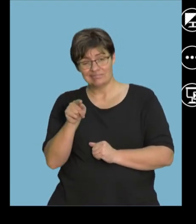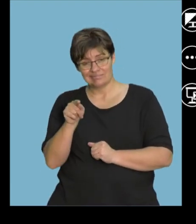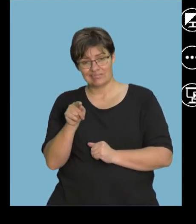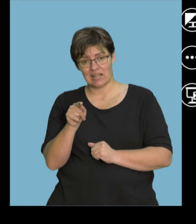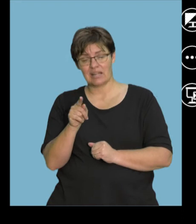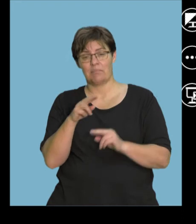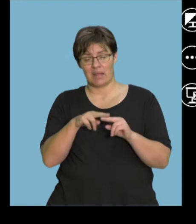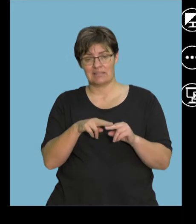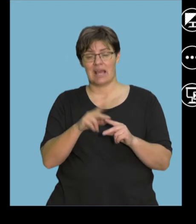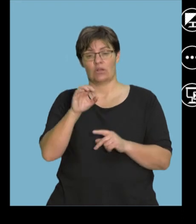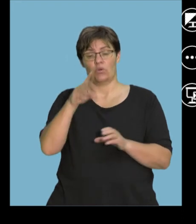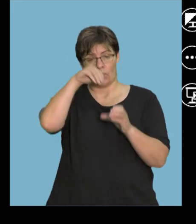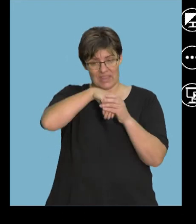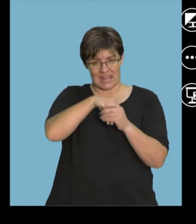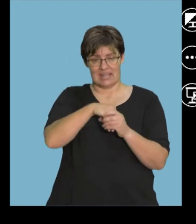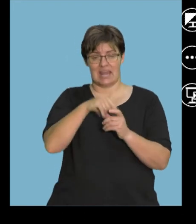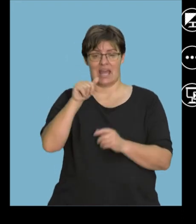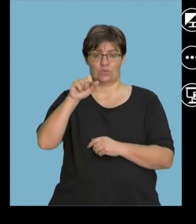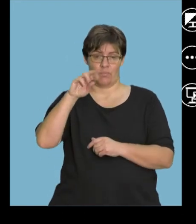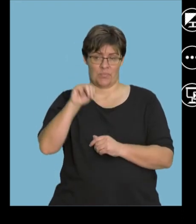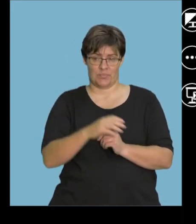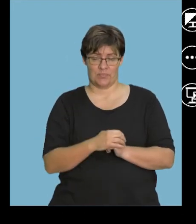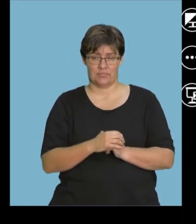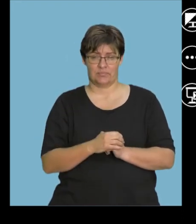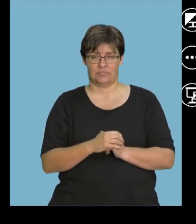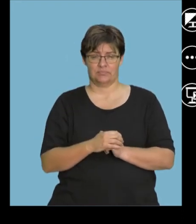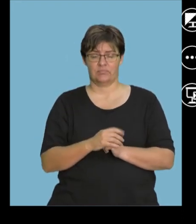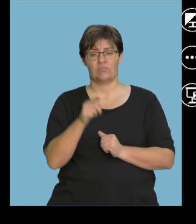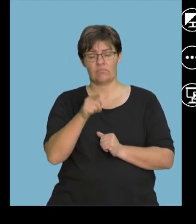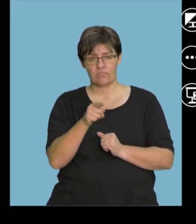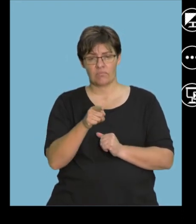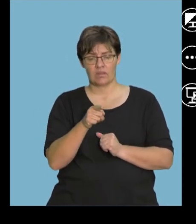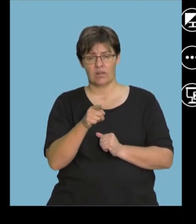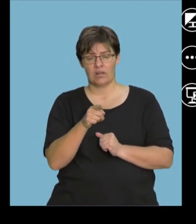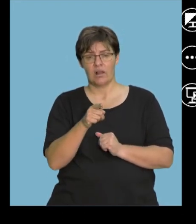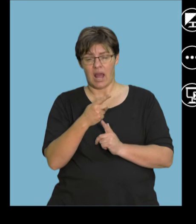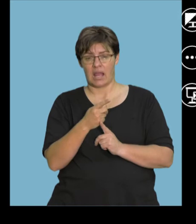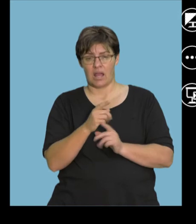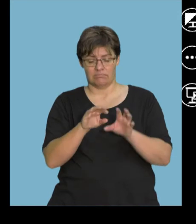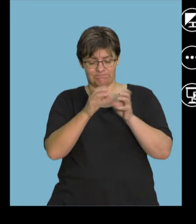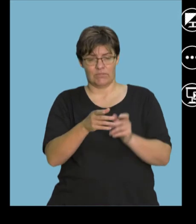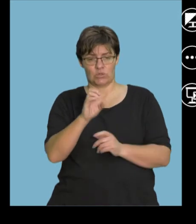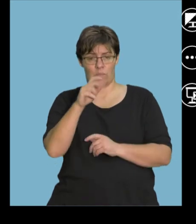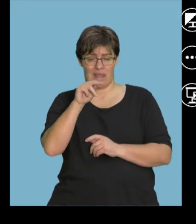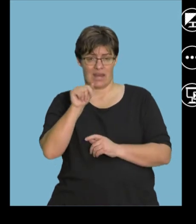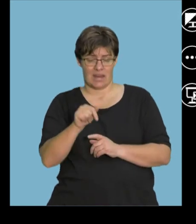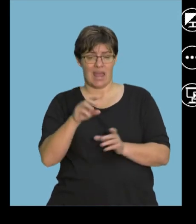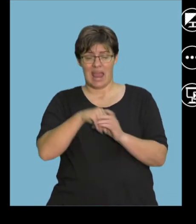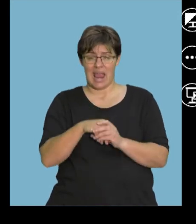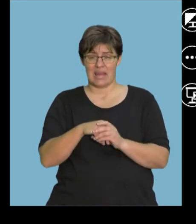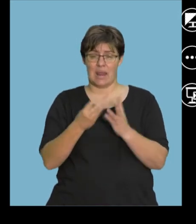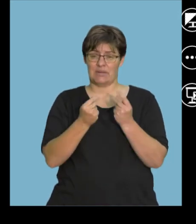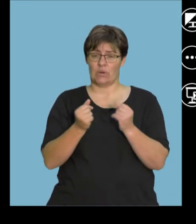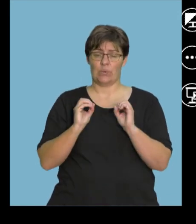of the electrons in the atoms, right? Okay. Now, magnetic domains in non-magnetic